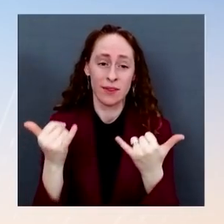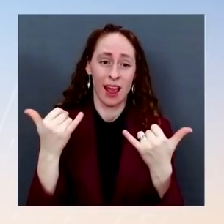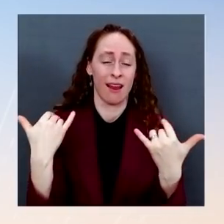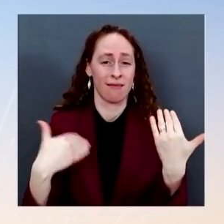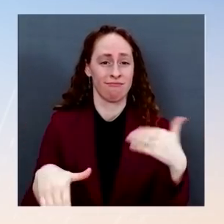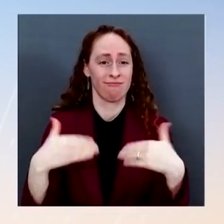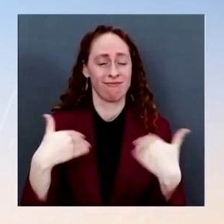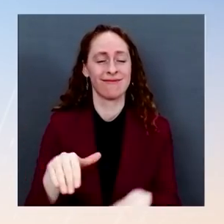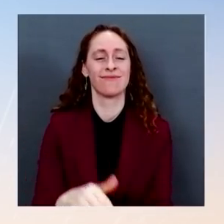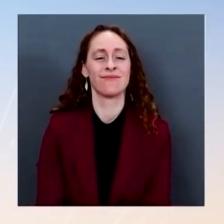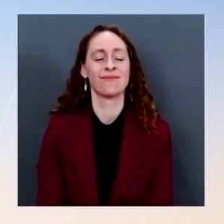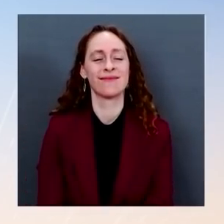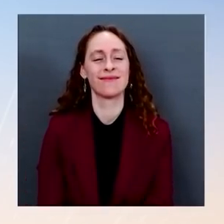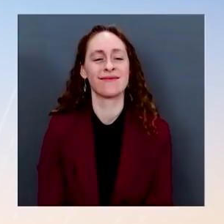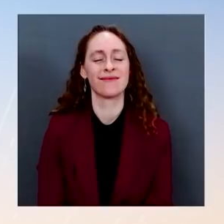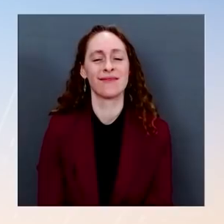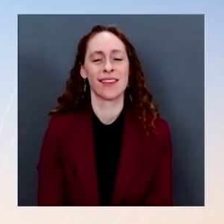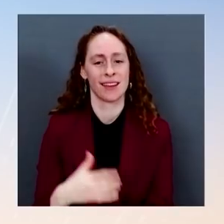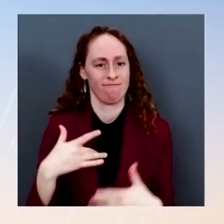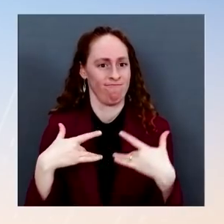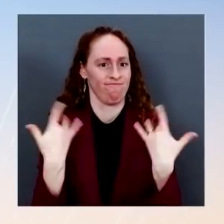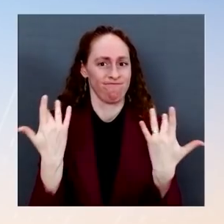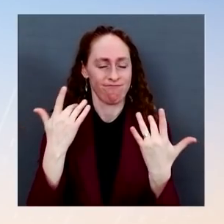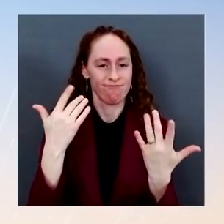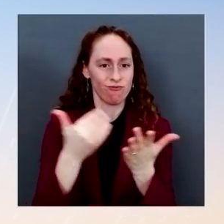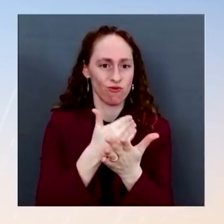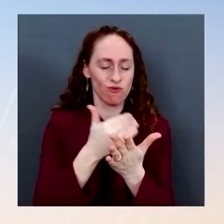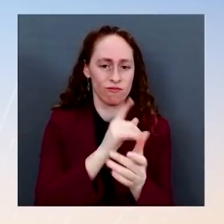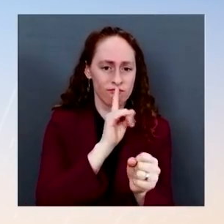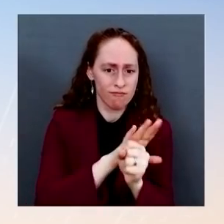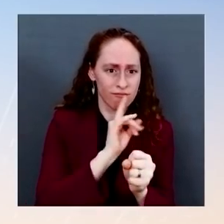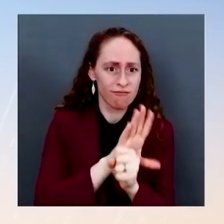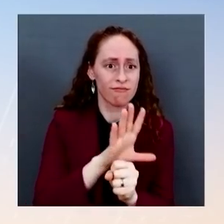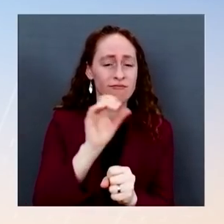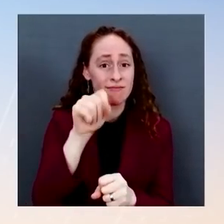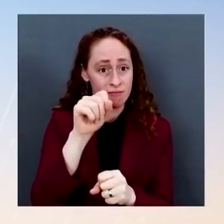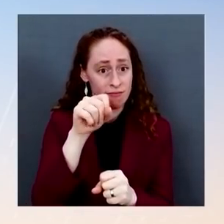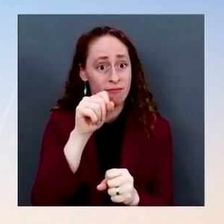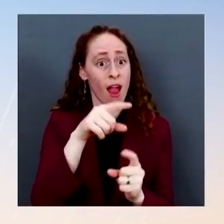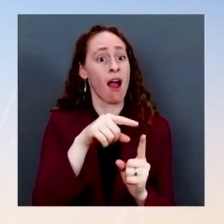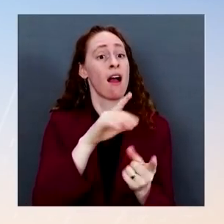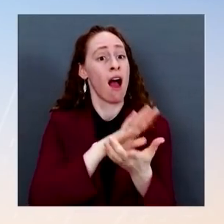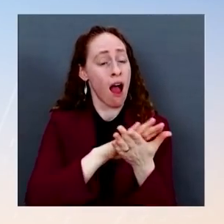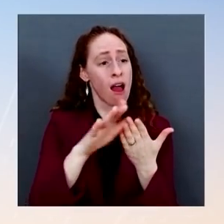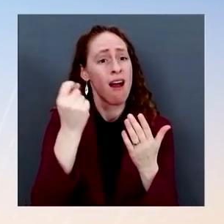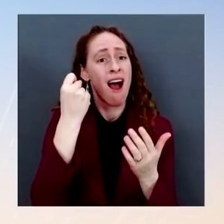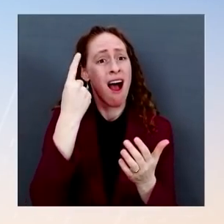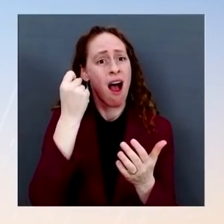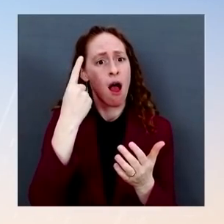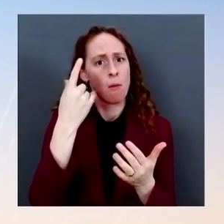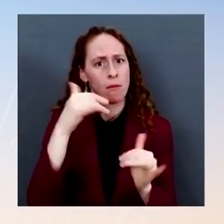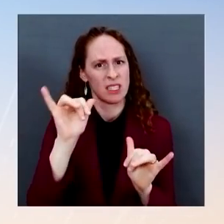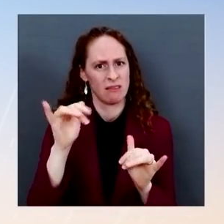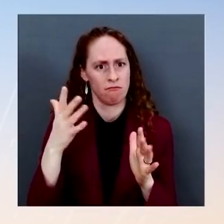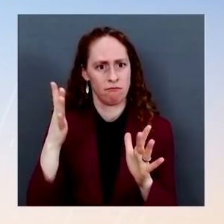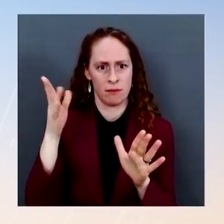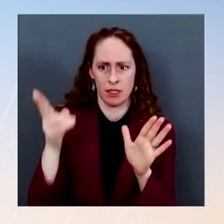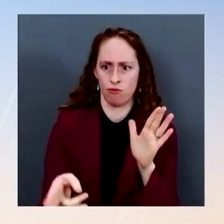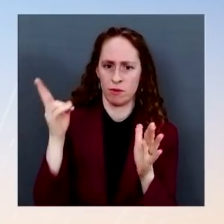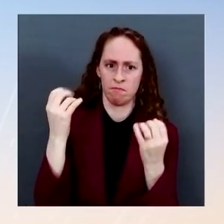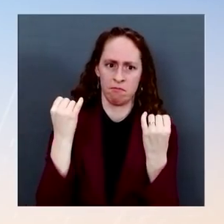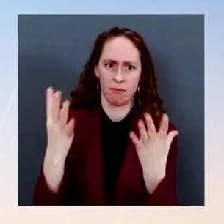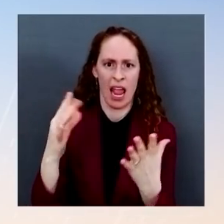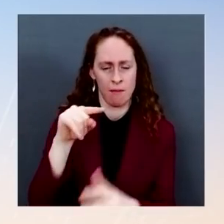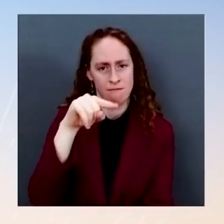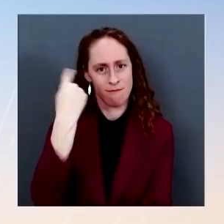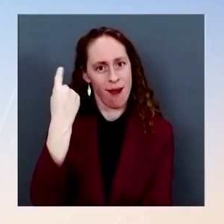to have appointed more black women to the circuit courts than any administration in American history. We've confirmed the first